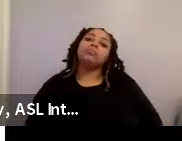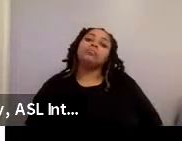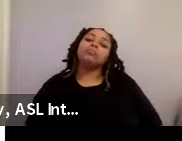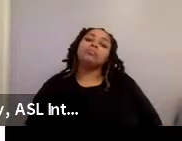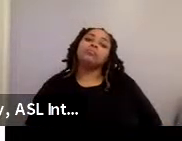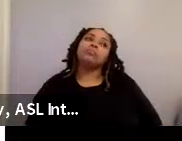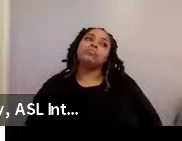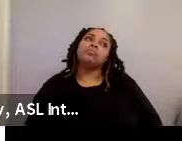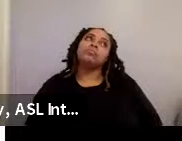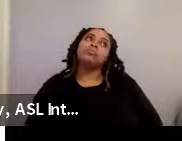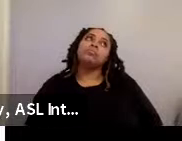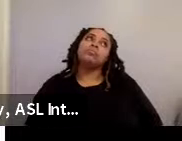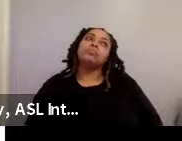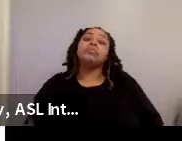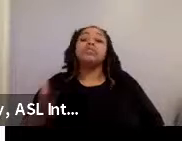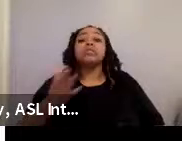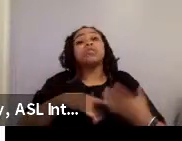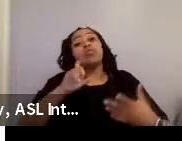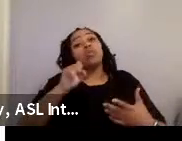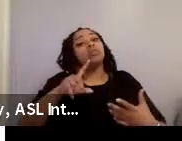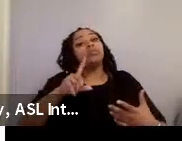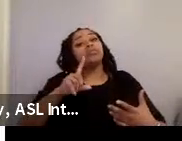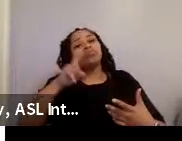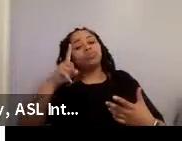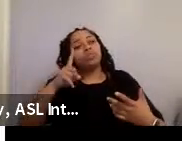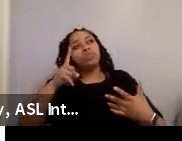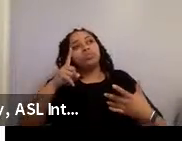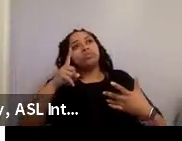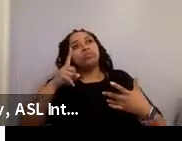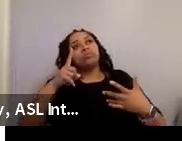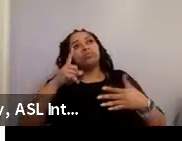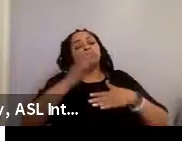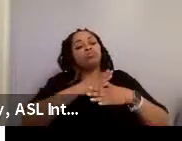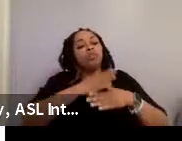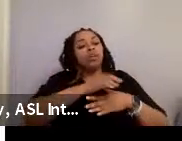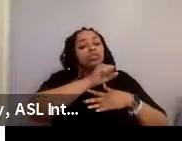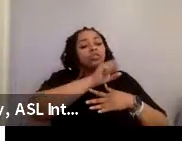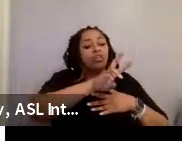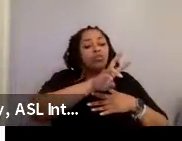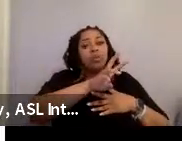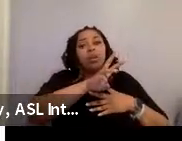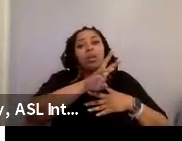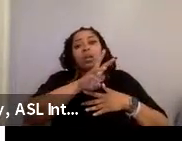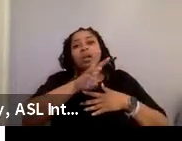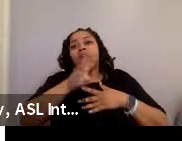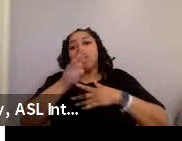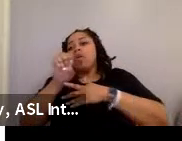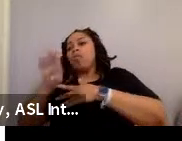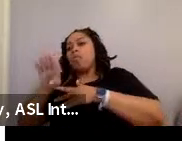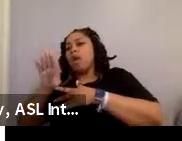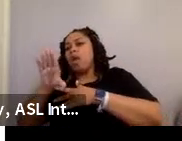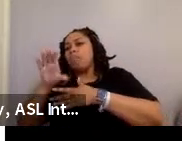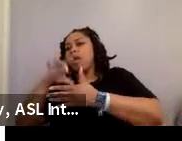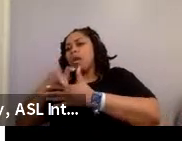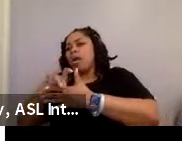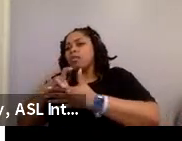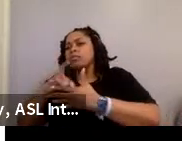Some of the questions we get are really discerning between software versus web content. For web content, when do I use Chapter 5? When can I only use